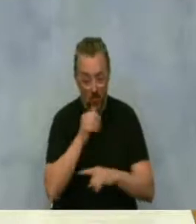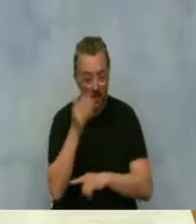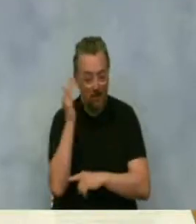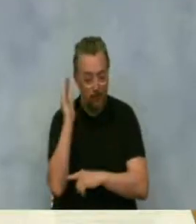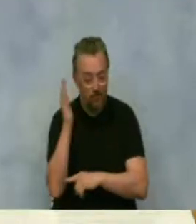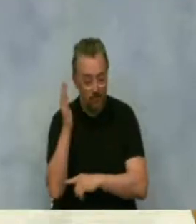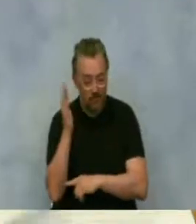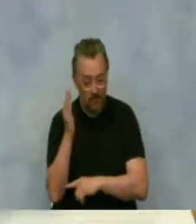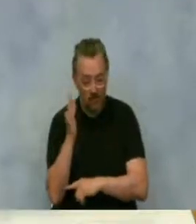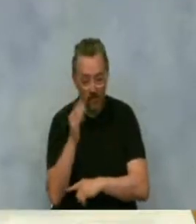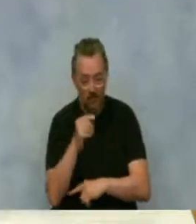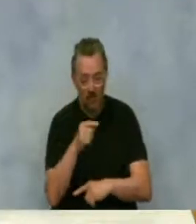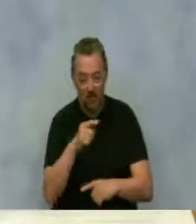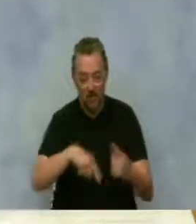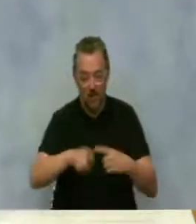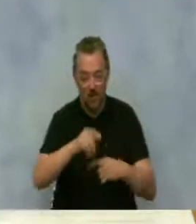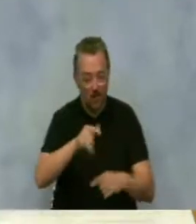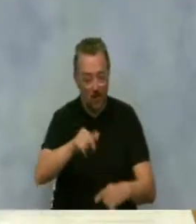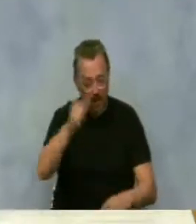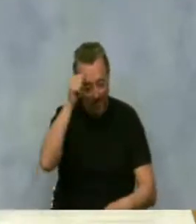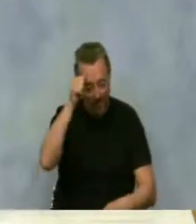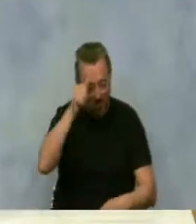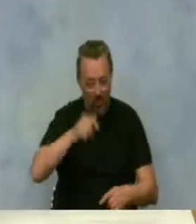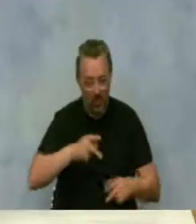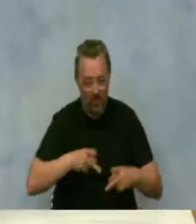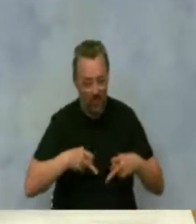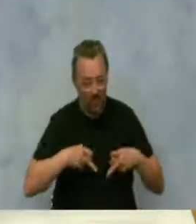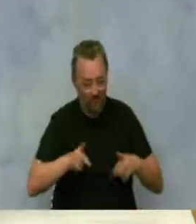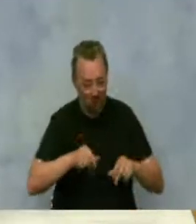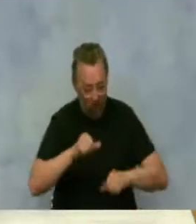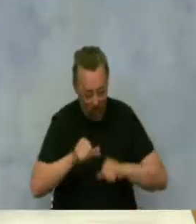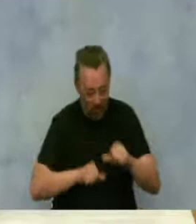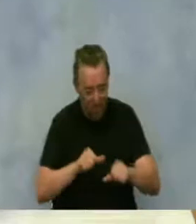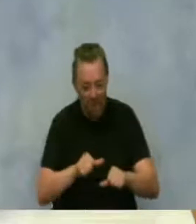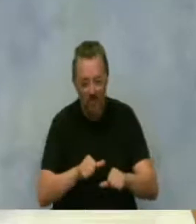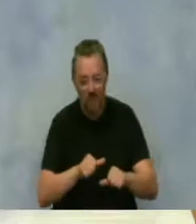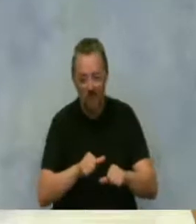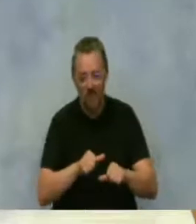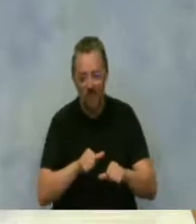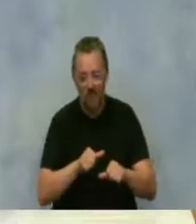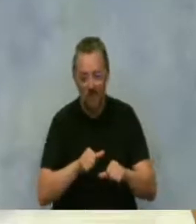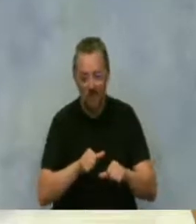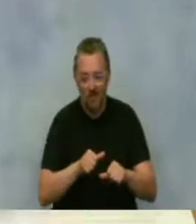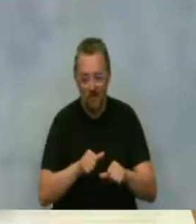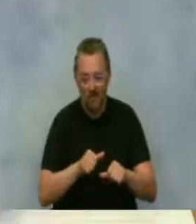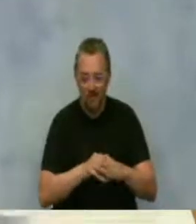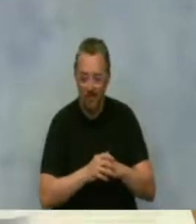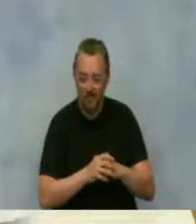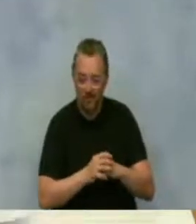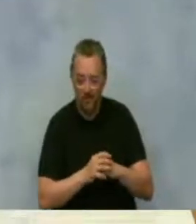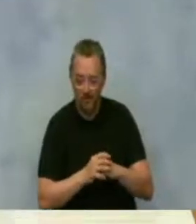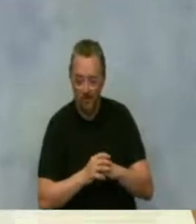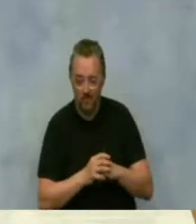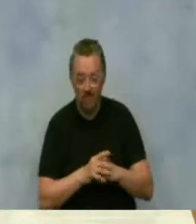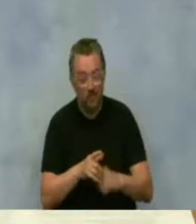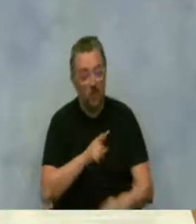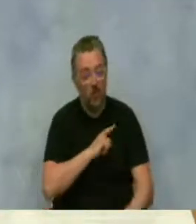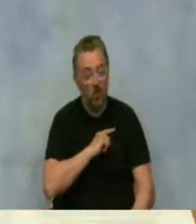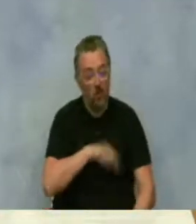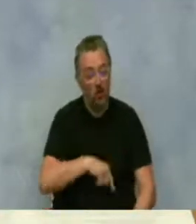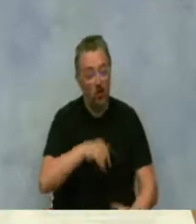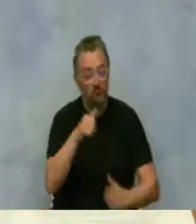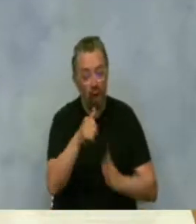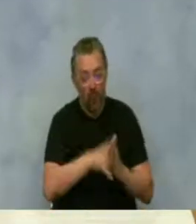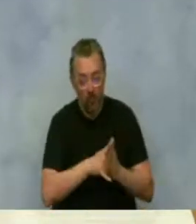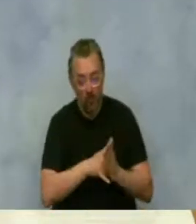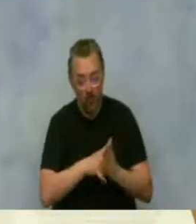committees, so members may be familiar with the format and the style that has come before you today. So the purpose of this report is to